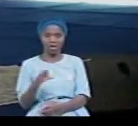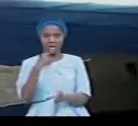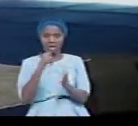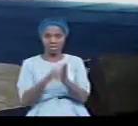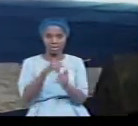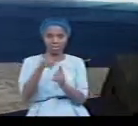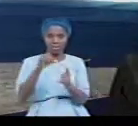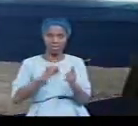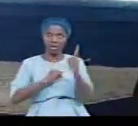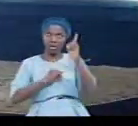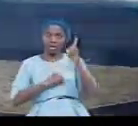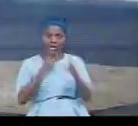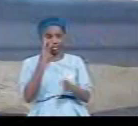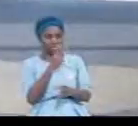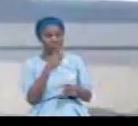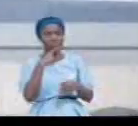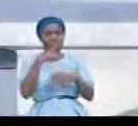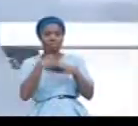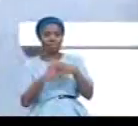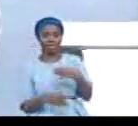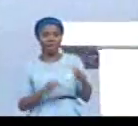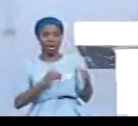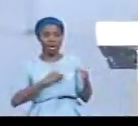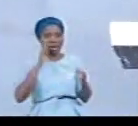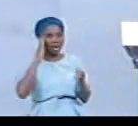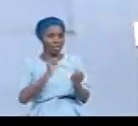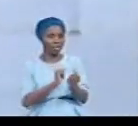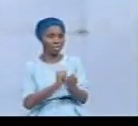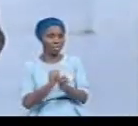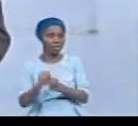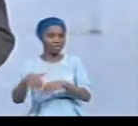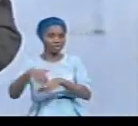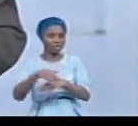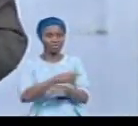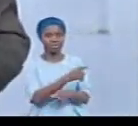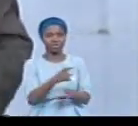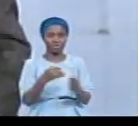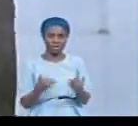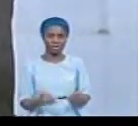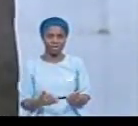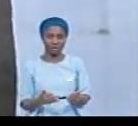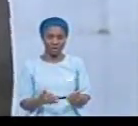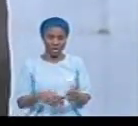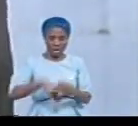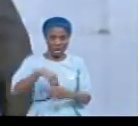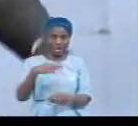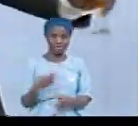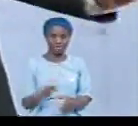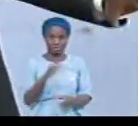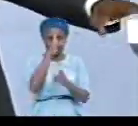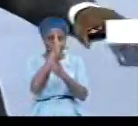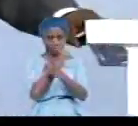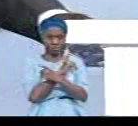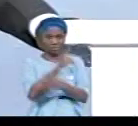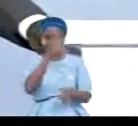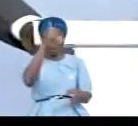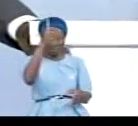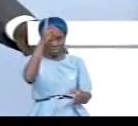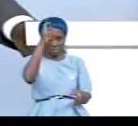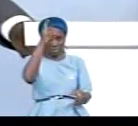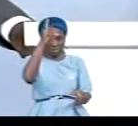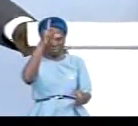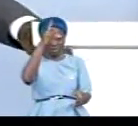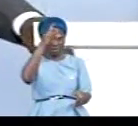you. They are now out of Egypt. There is no water to drink. The